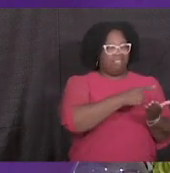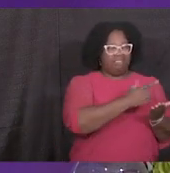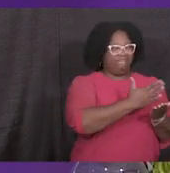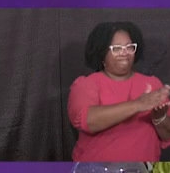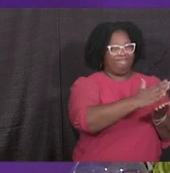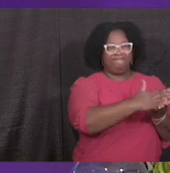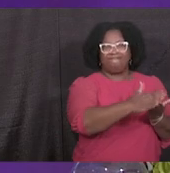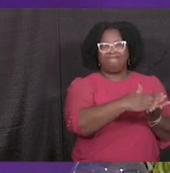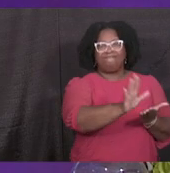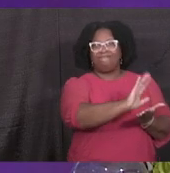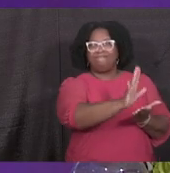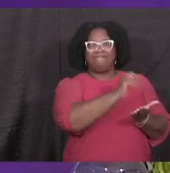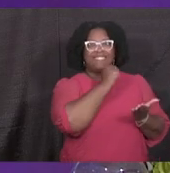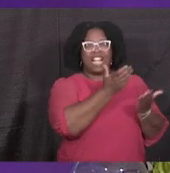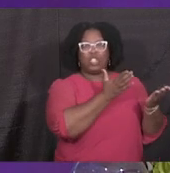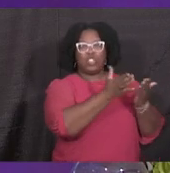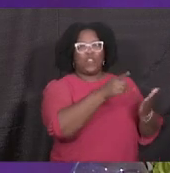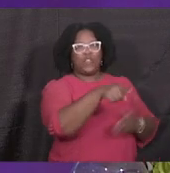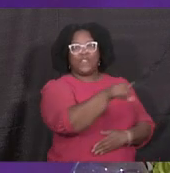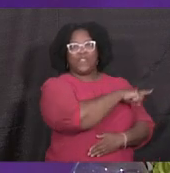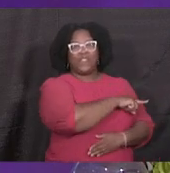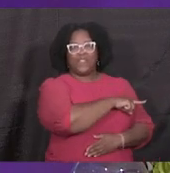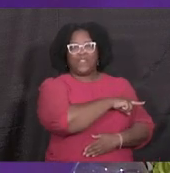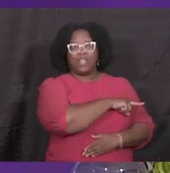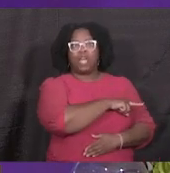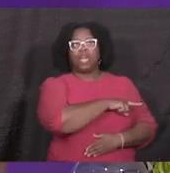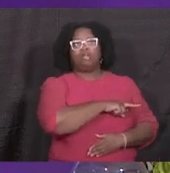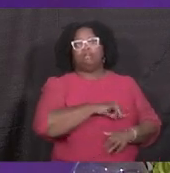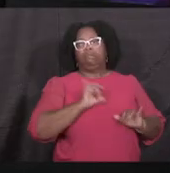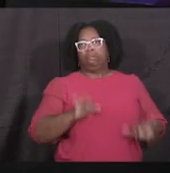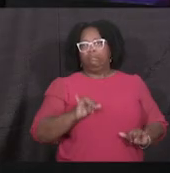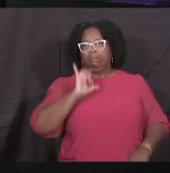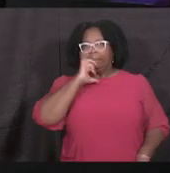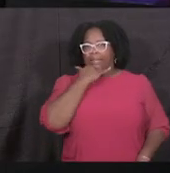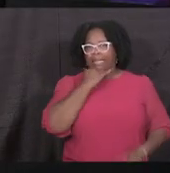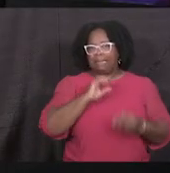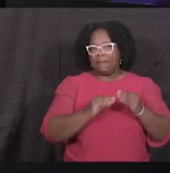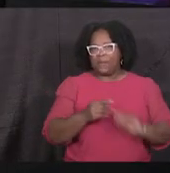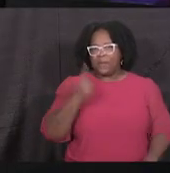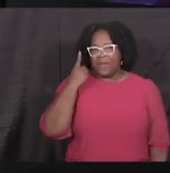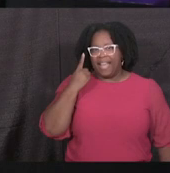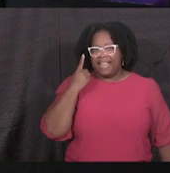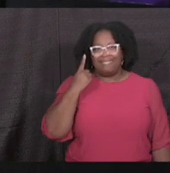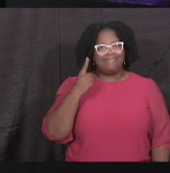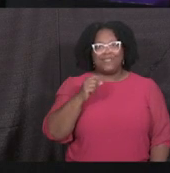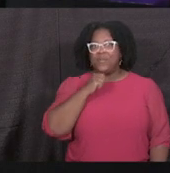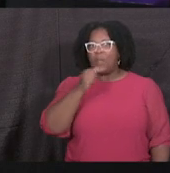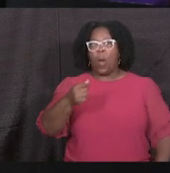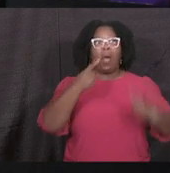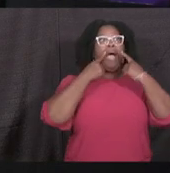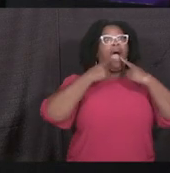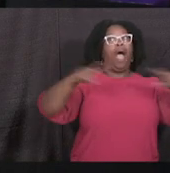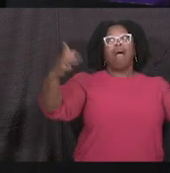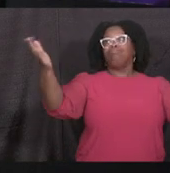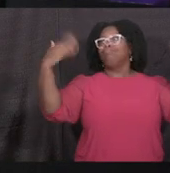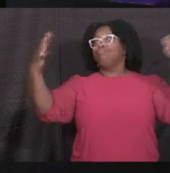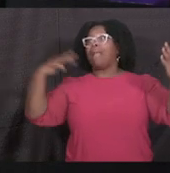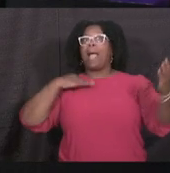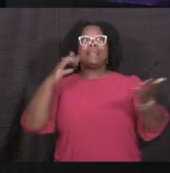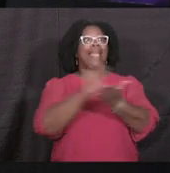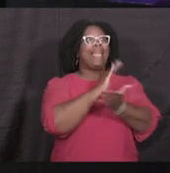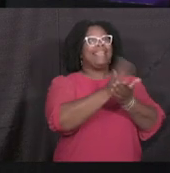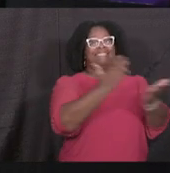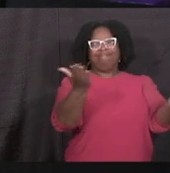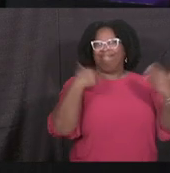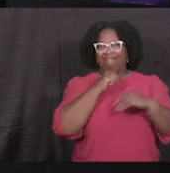serve. So that was probably learning number one is maybe don't put out a massive application call. So I